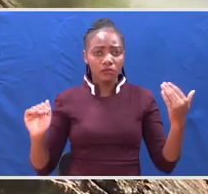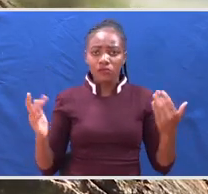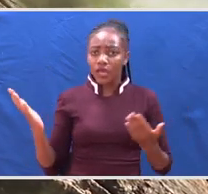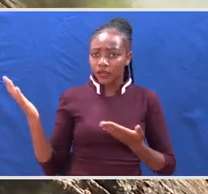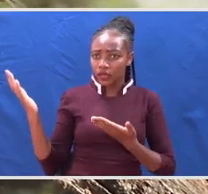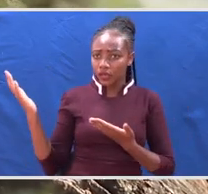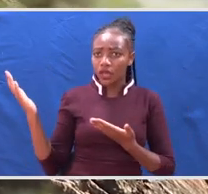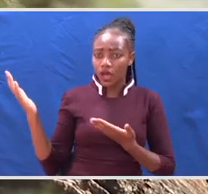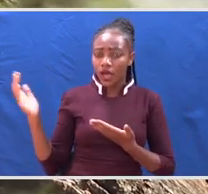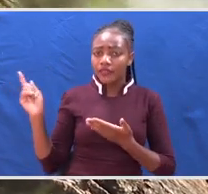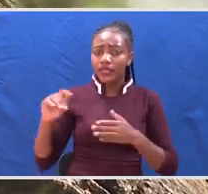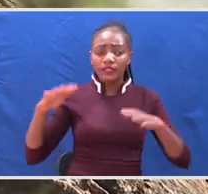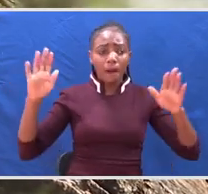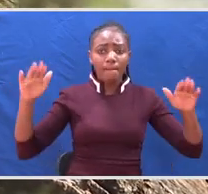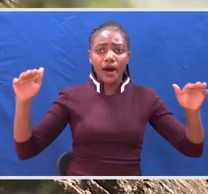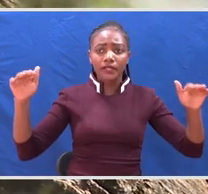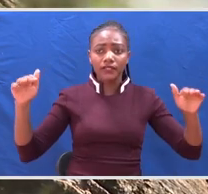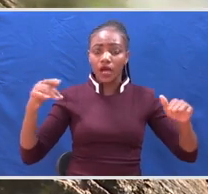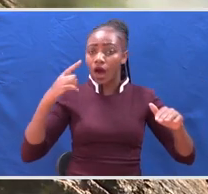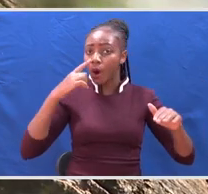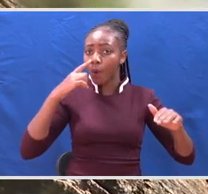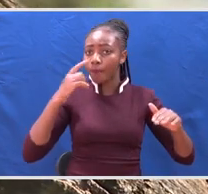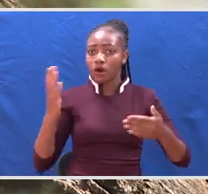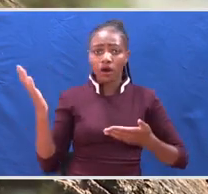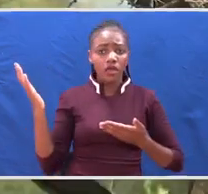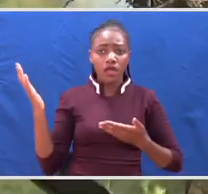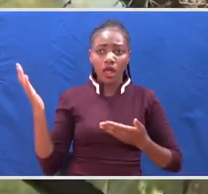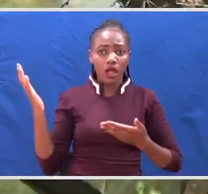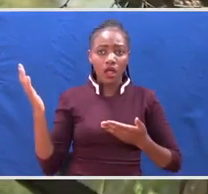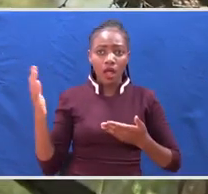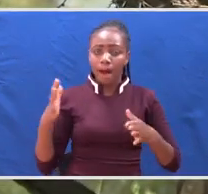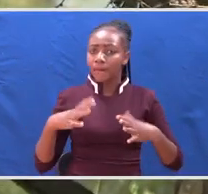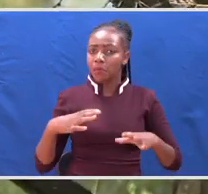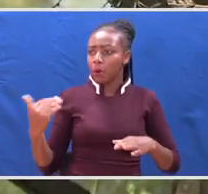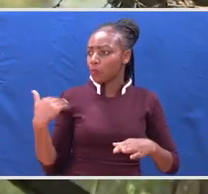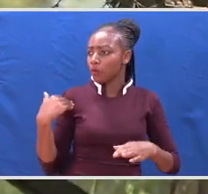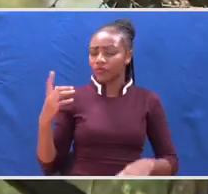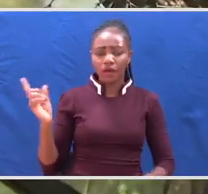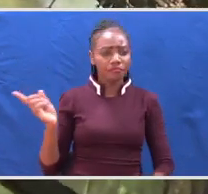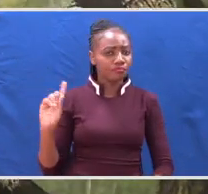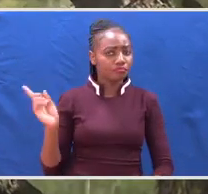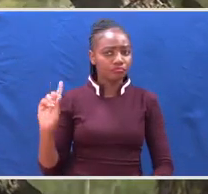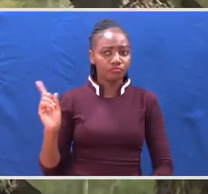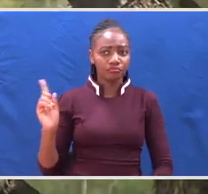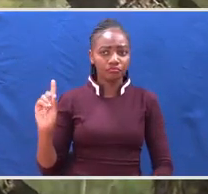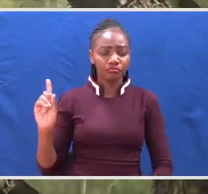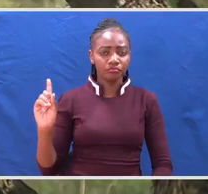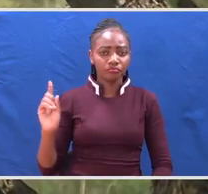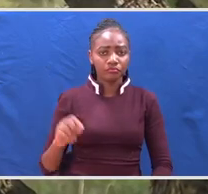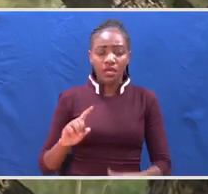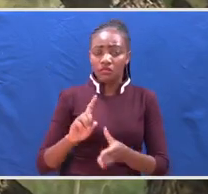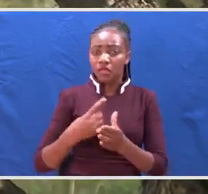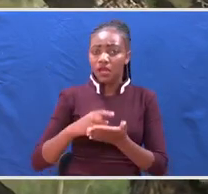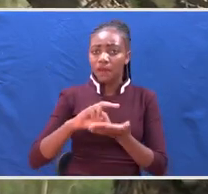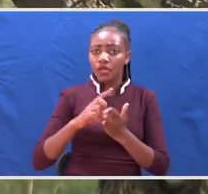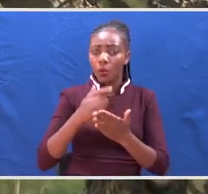conservancy, these birds are home. No human activities, making it a friendly environment for